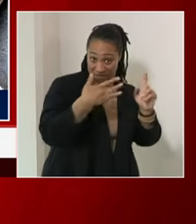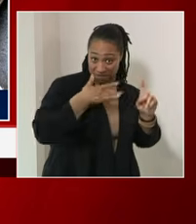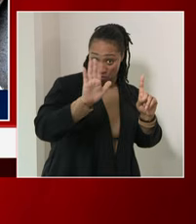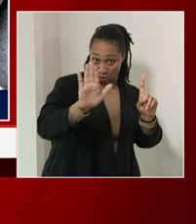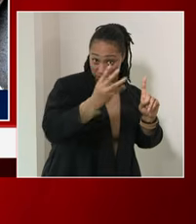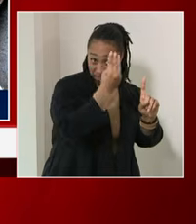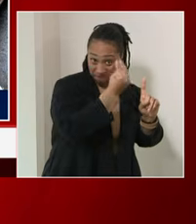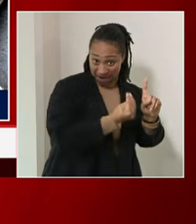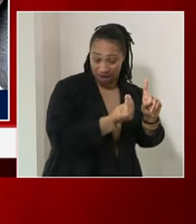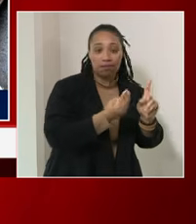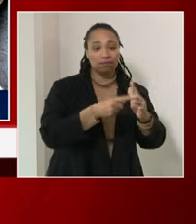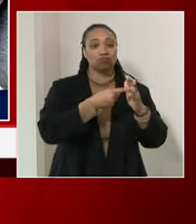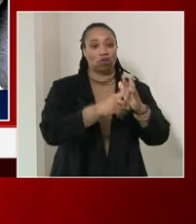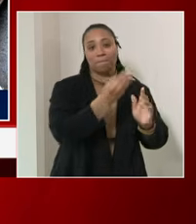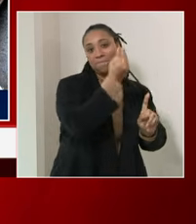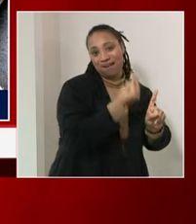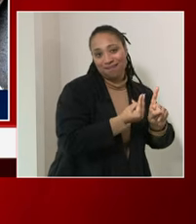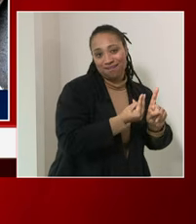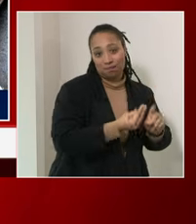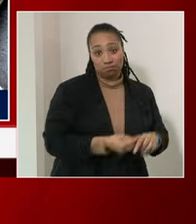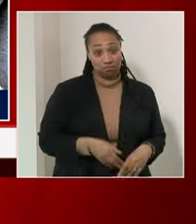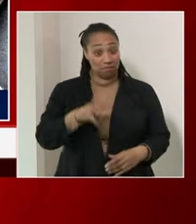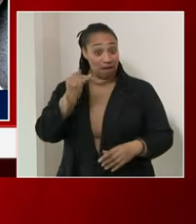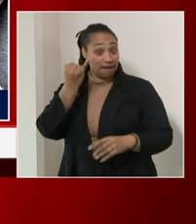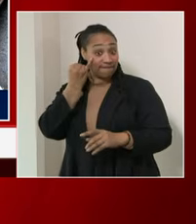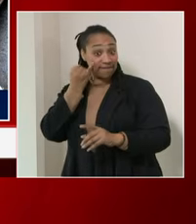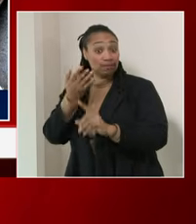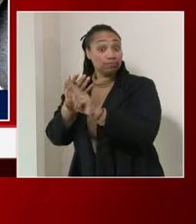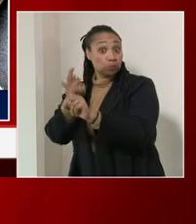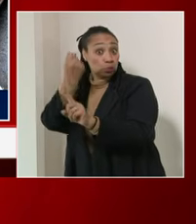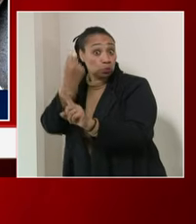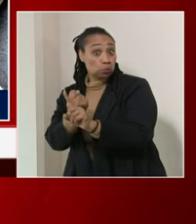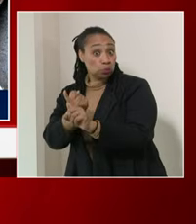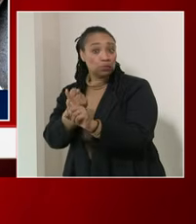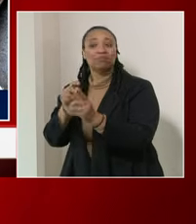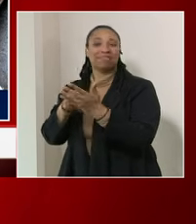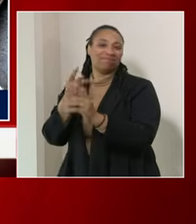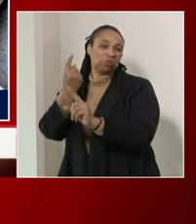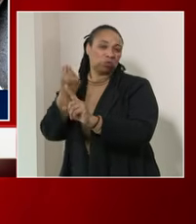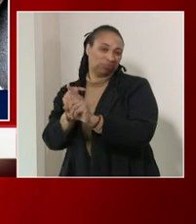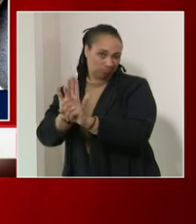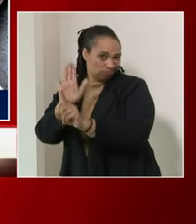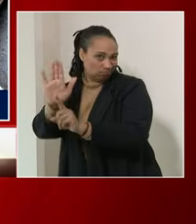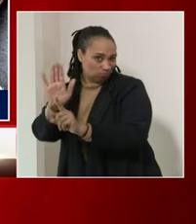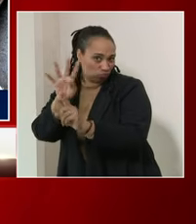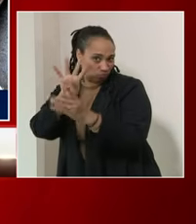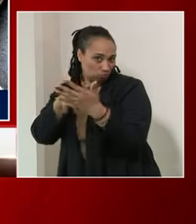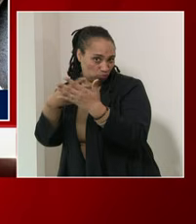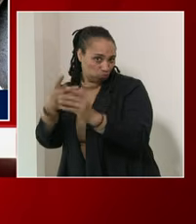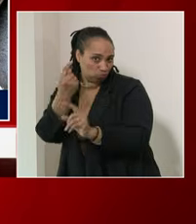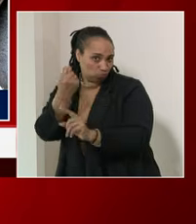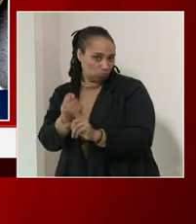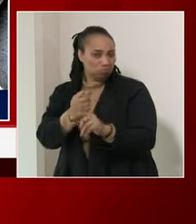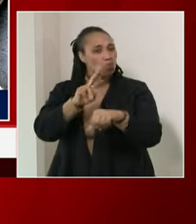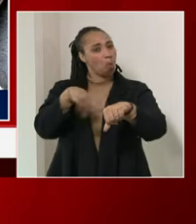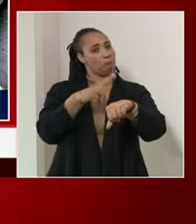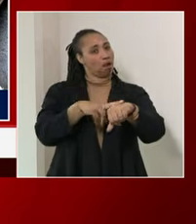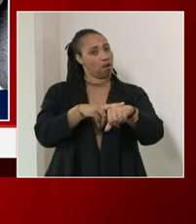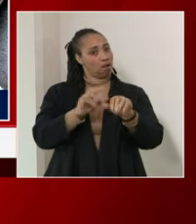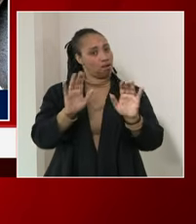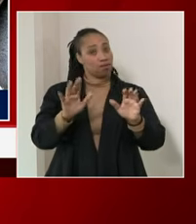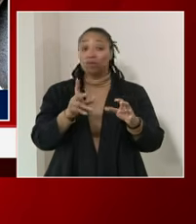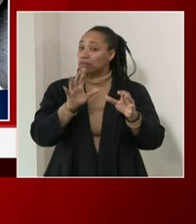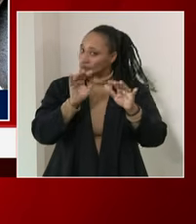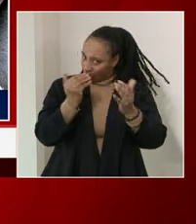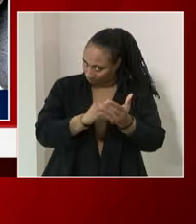tomorrow, Tuesday routes, same thing, we'll get to your front sides for trash and recycling, and we'll continue with the front side collection